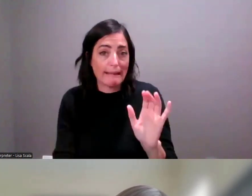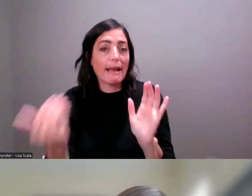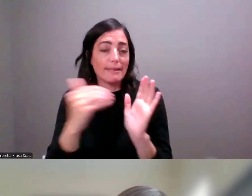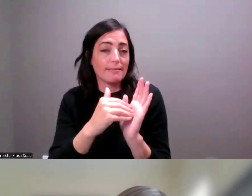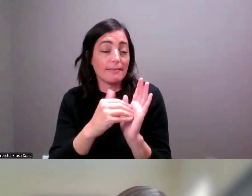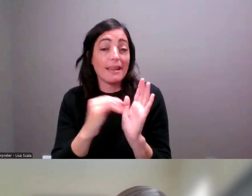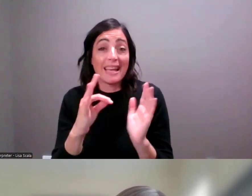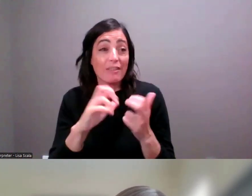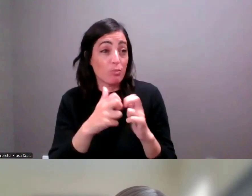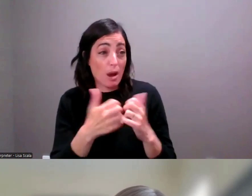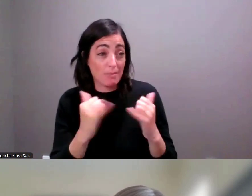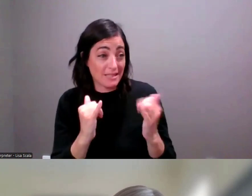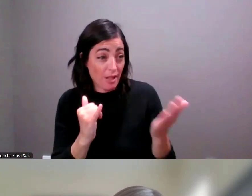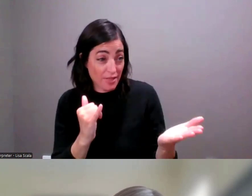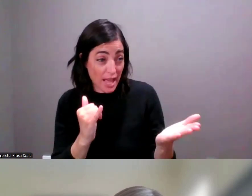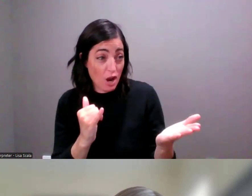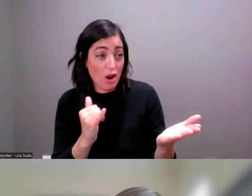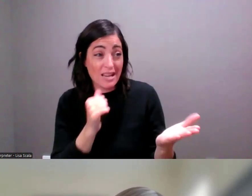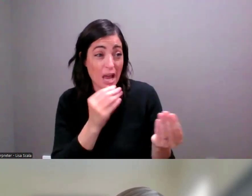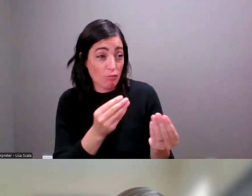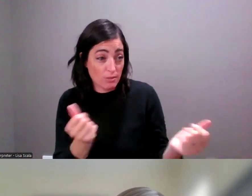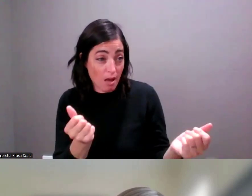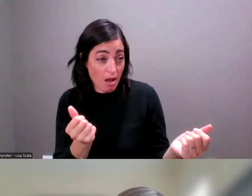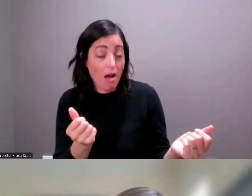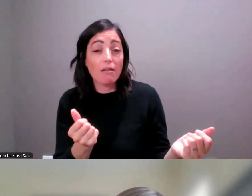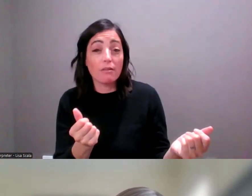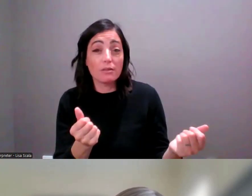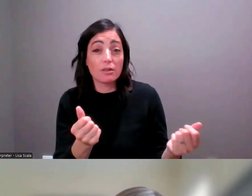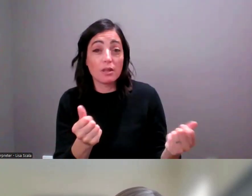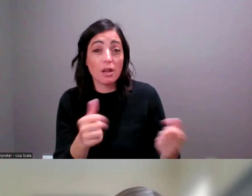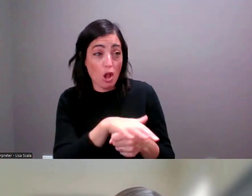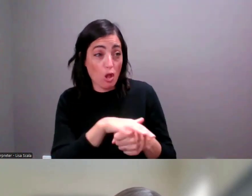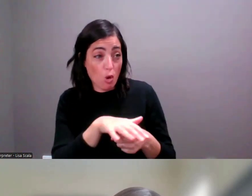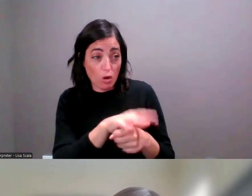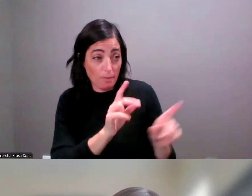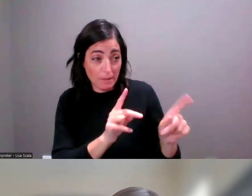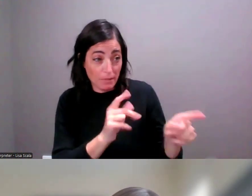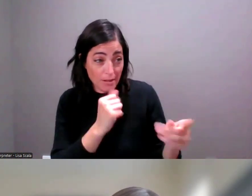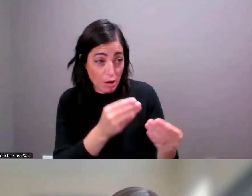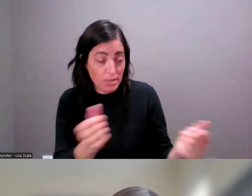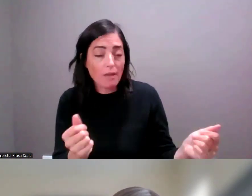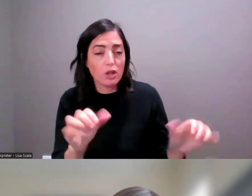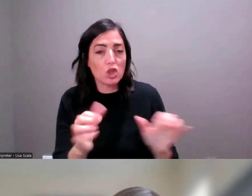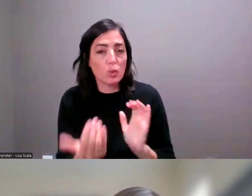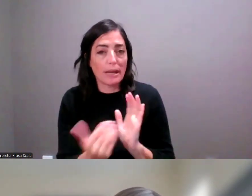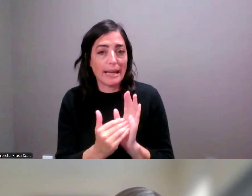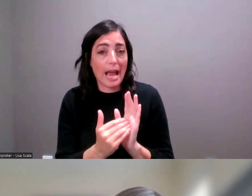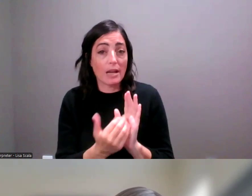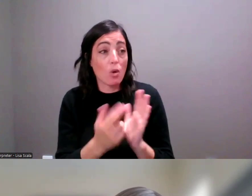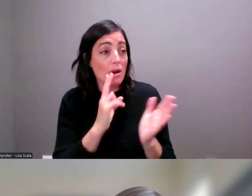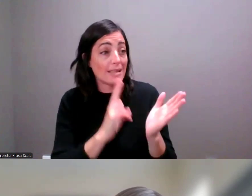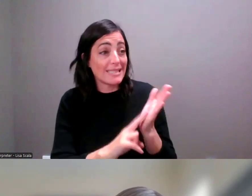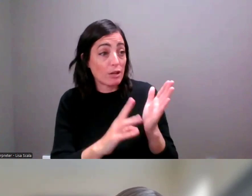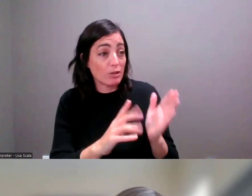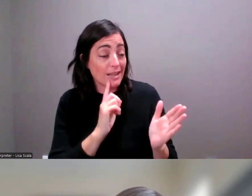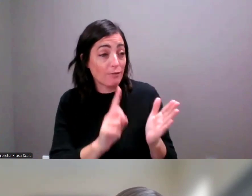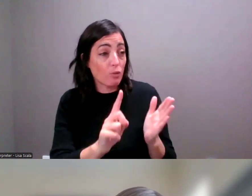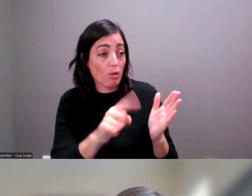if the problem isn't being resolved by the local election officials or by the Secretary of the